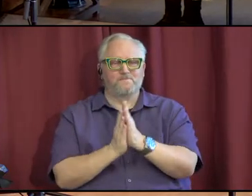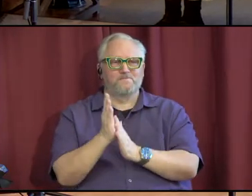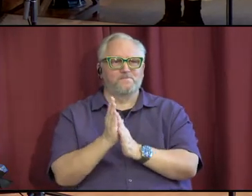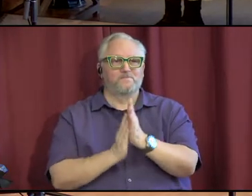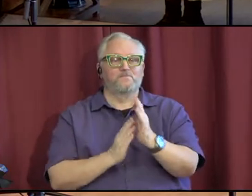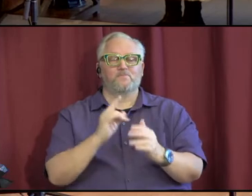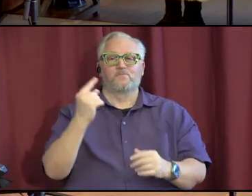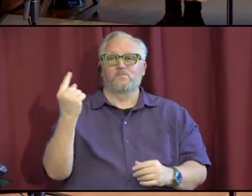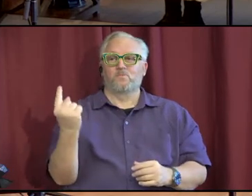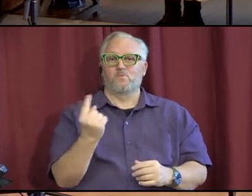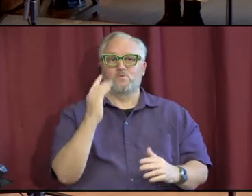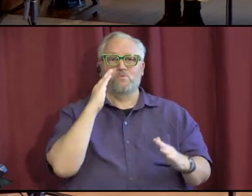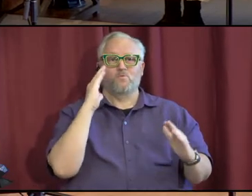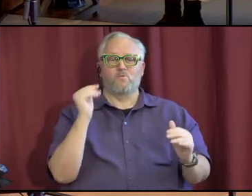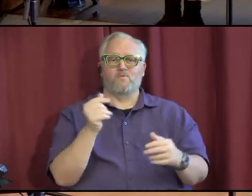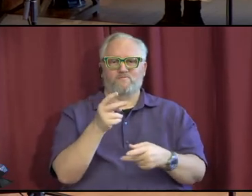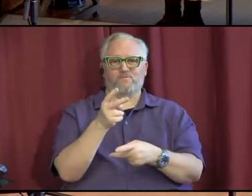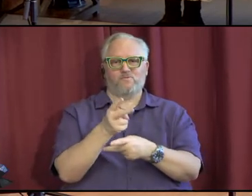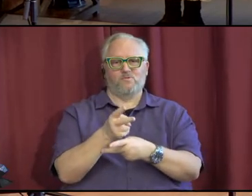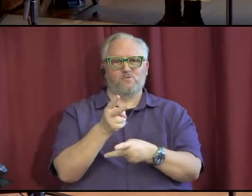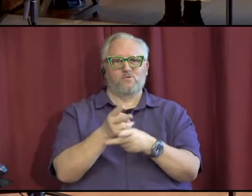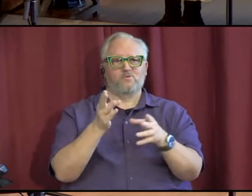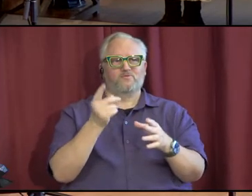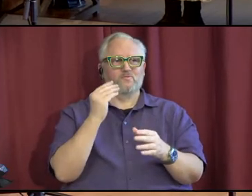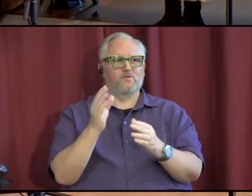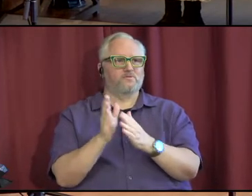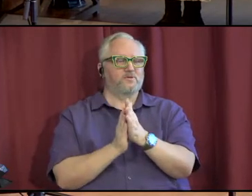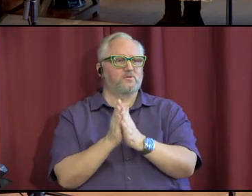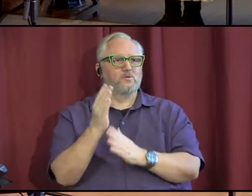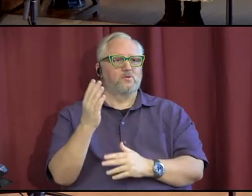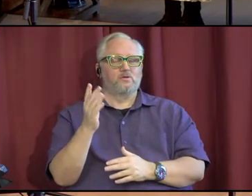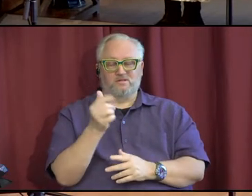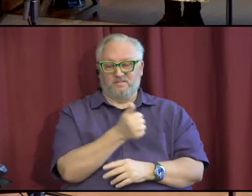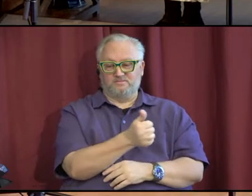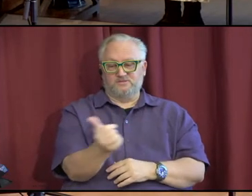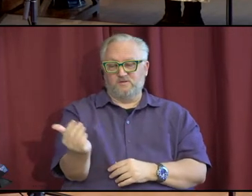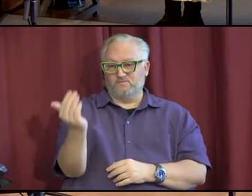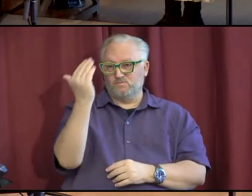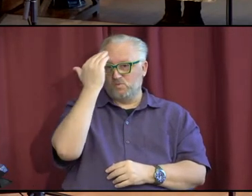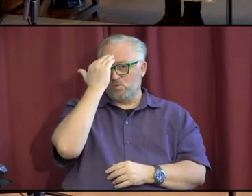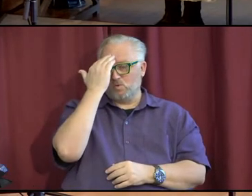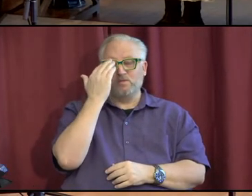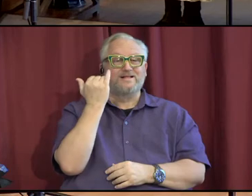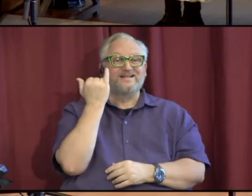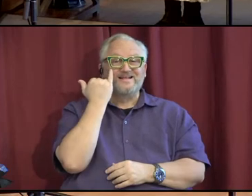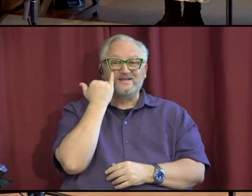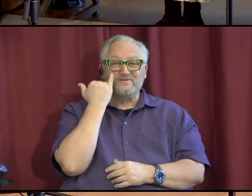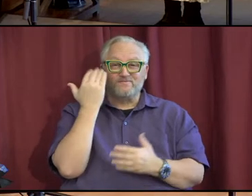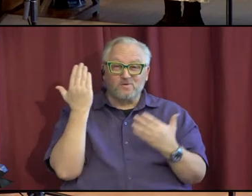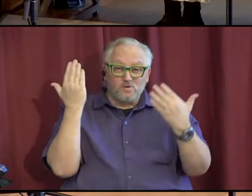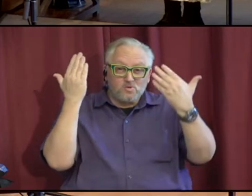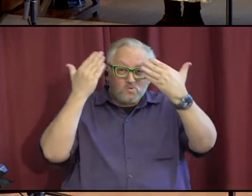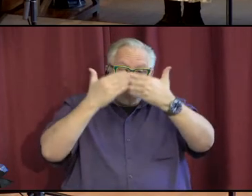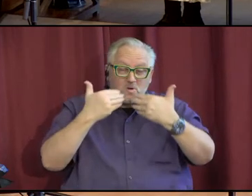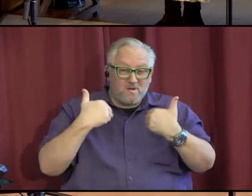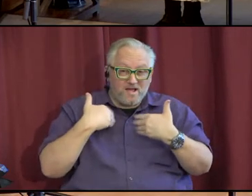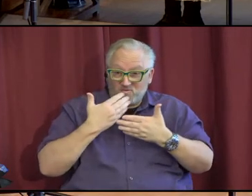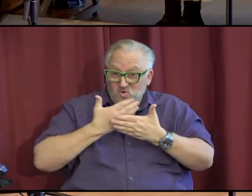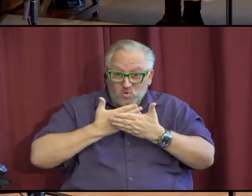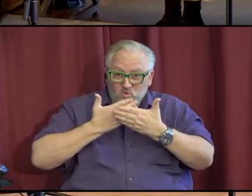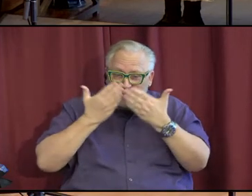ever hopeful gardeners of the spirit who know that without darkness,